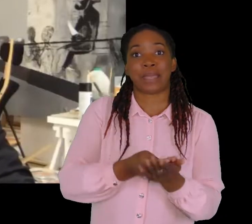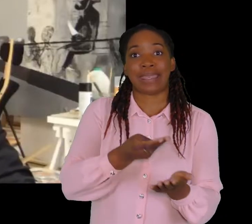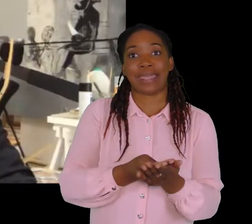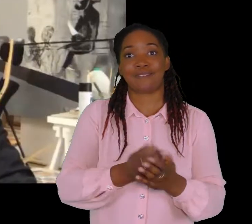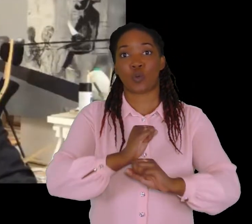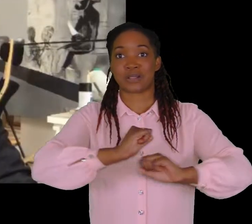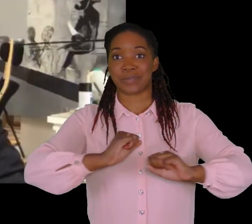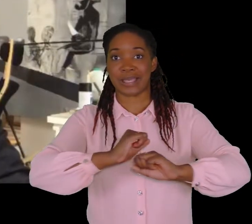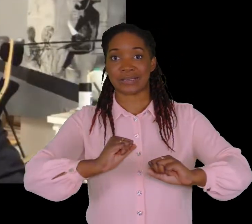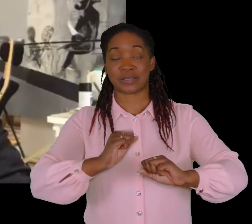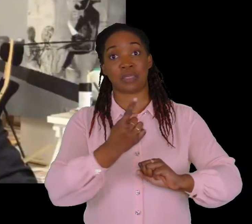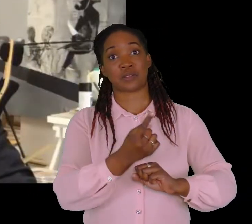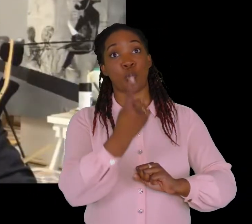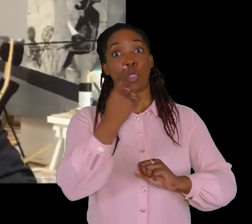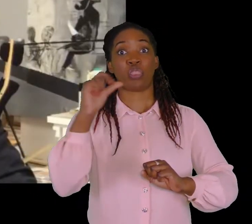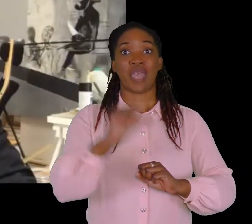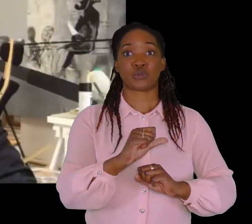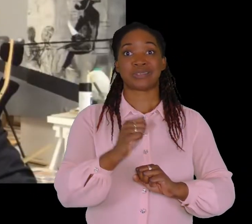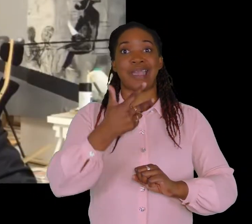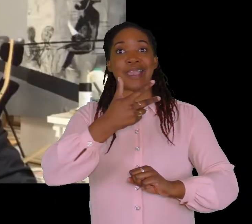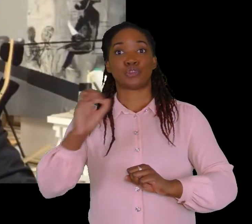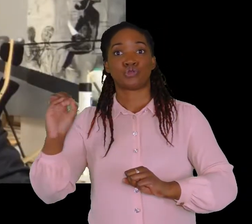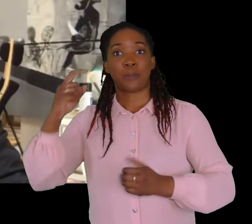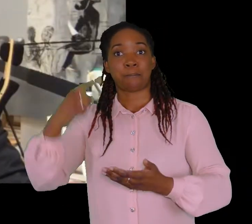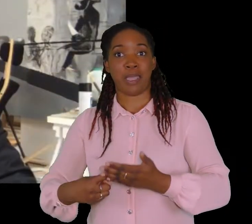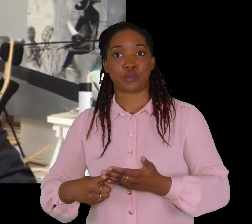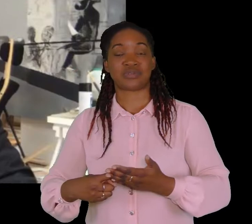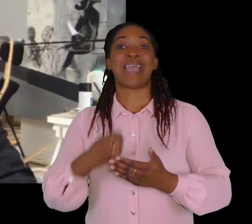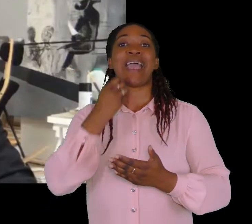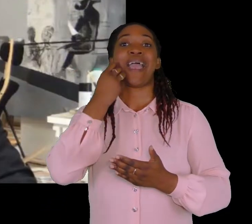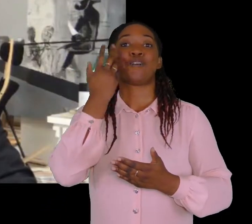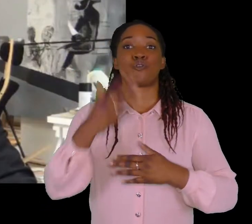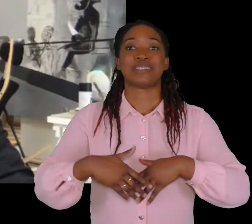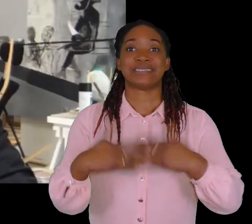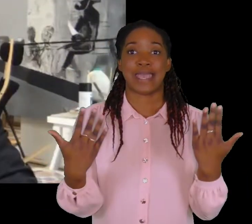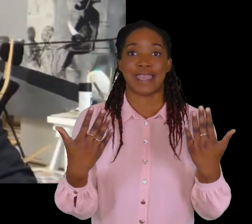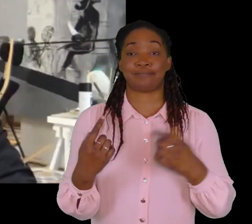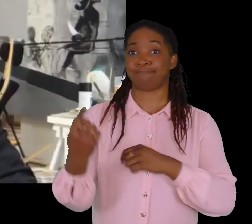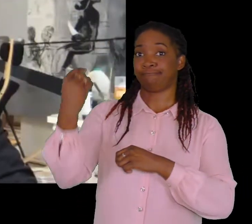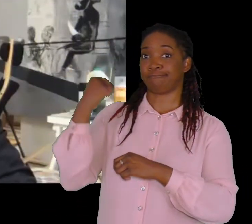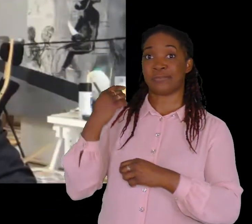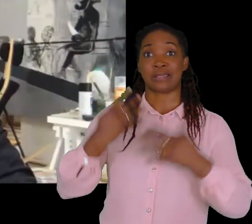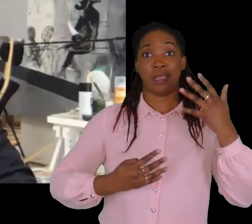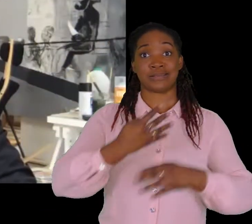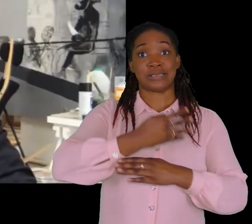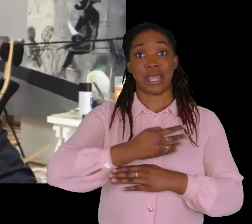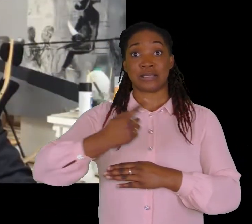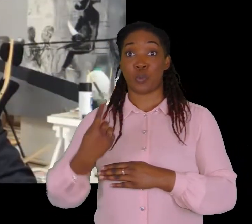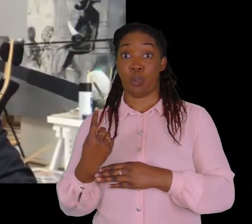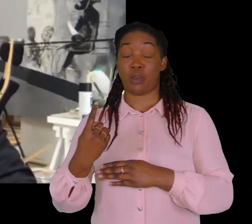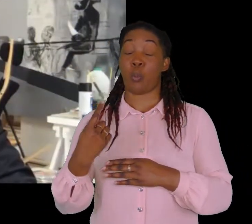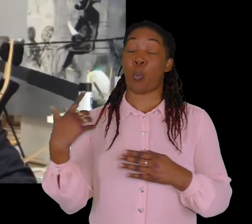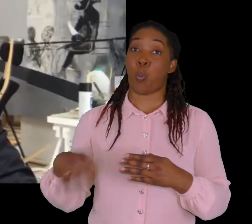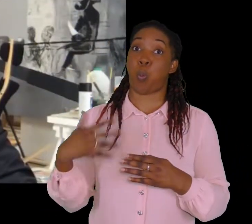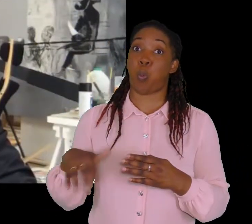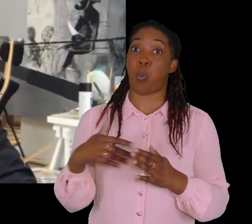for the gallery, which we were given, which cost £1,800, £1,800 a day, which in 1991